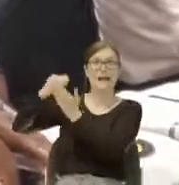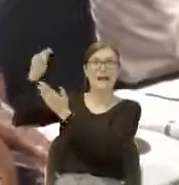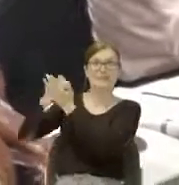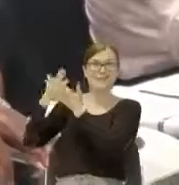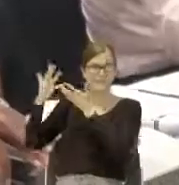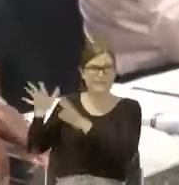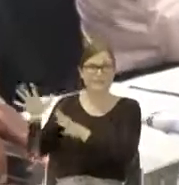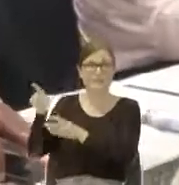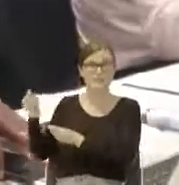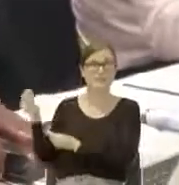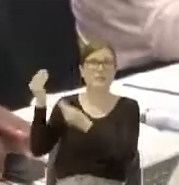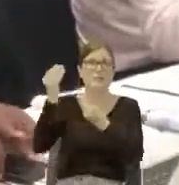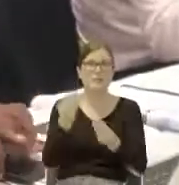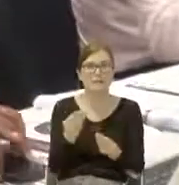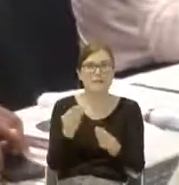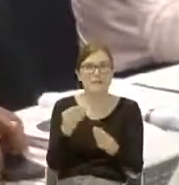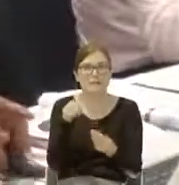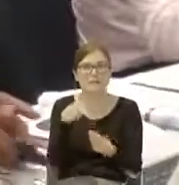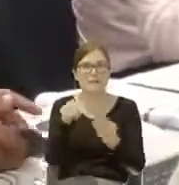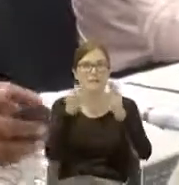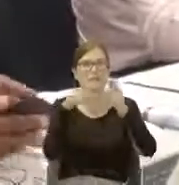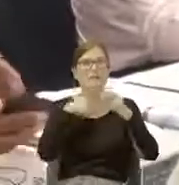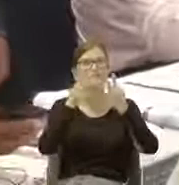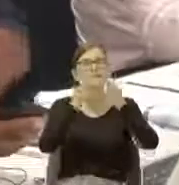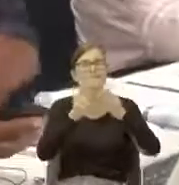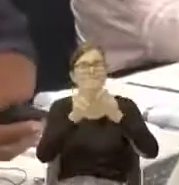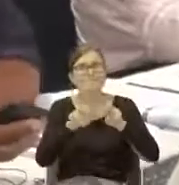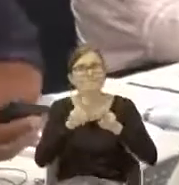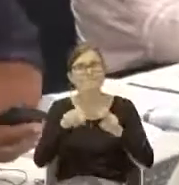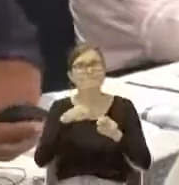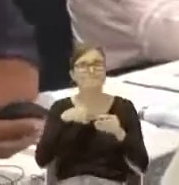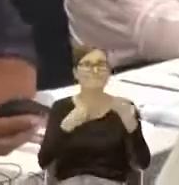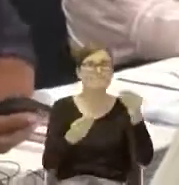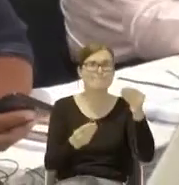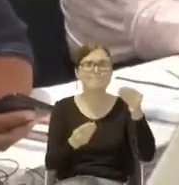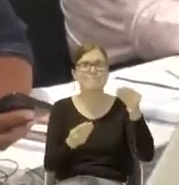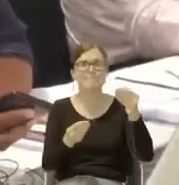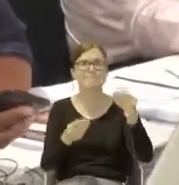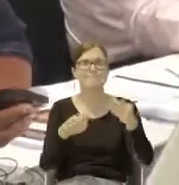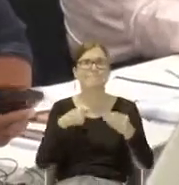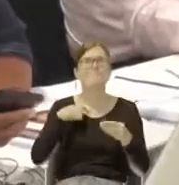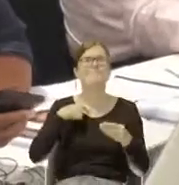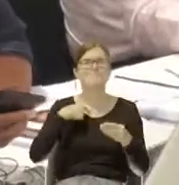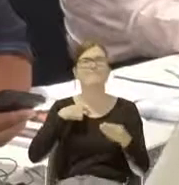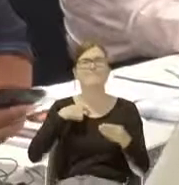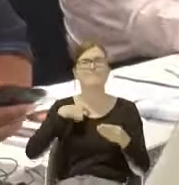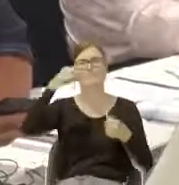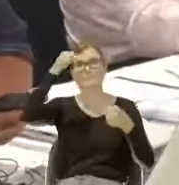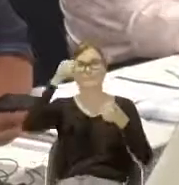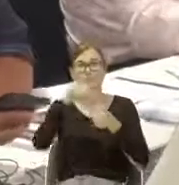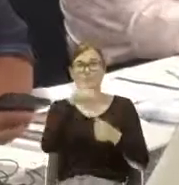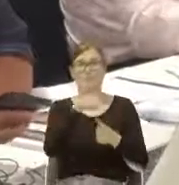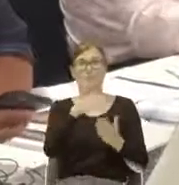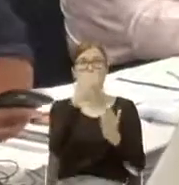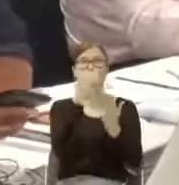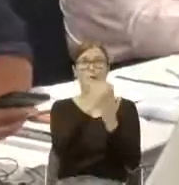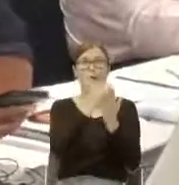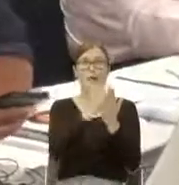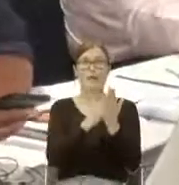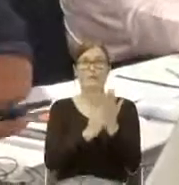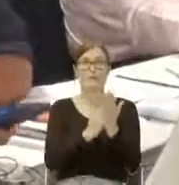a program that has been tested, because you can't review something that has not been tested. We need to be able to